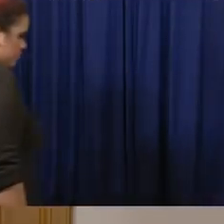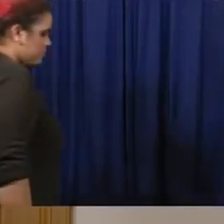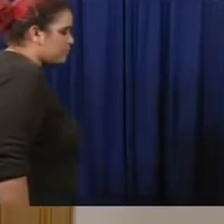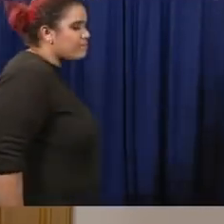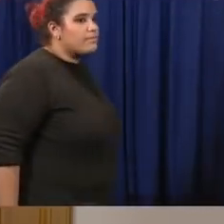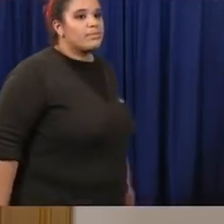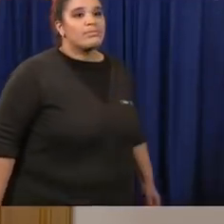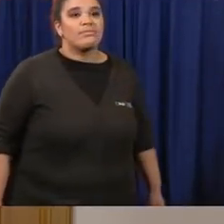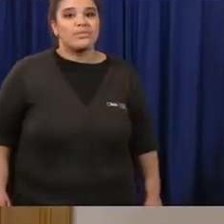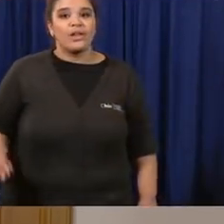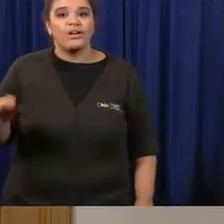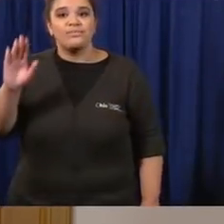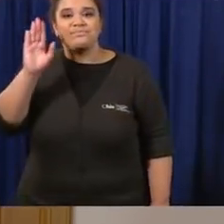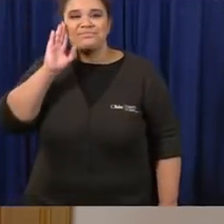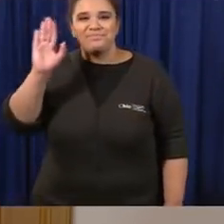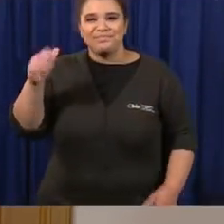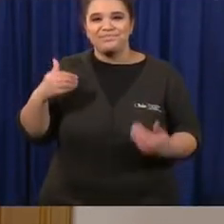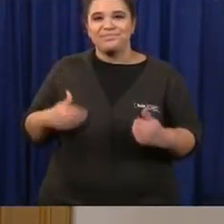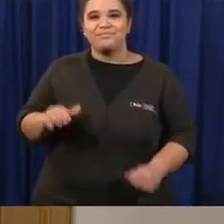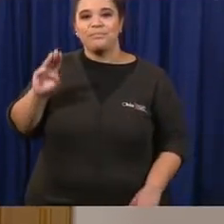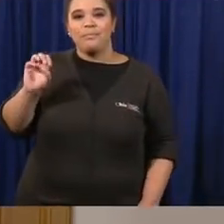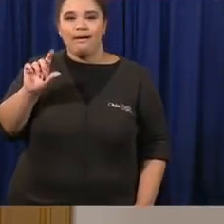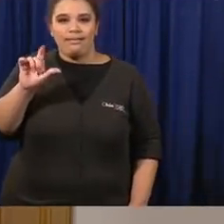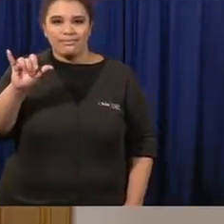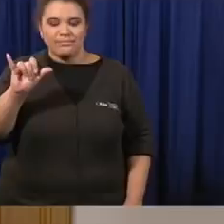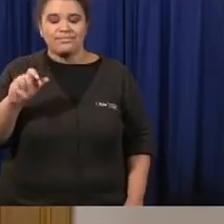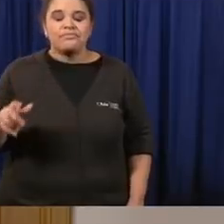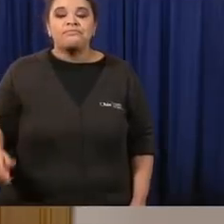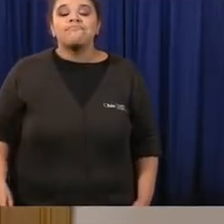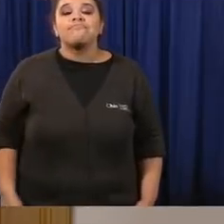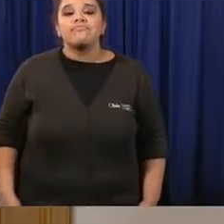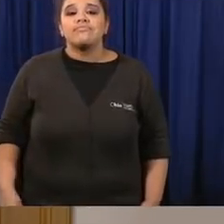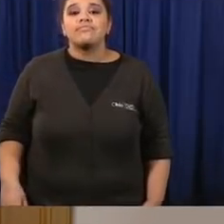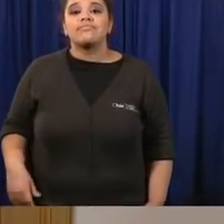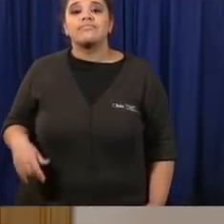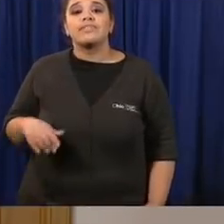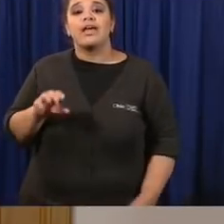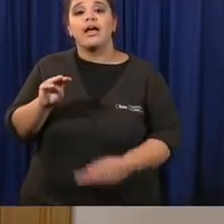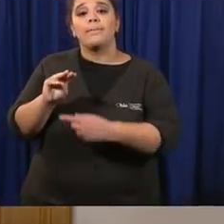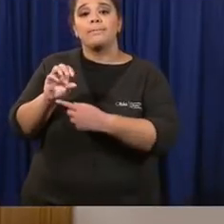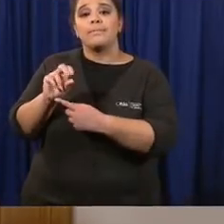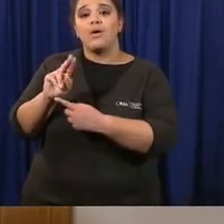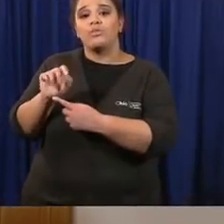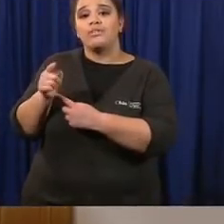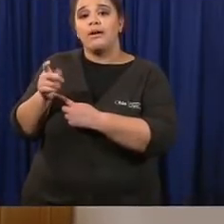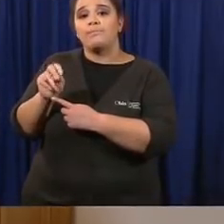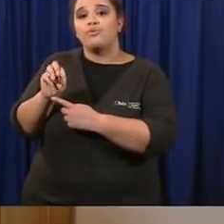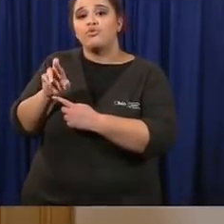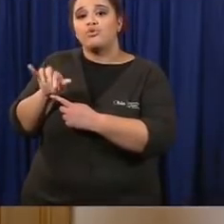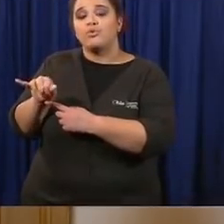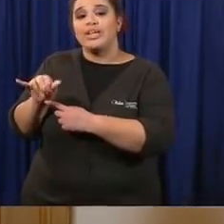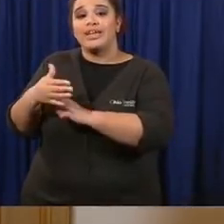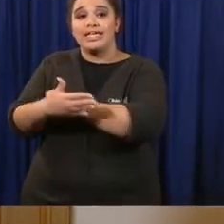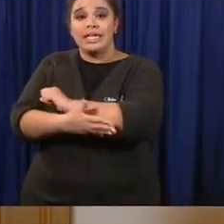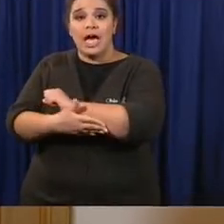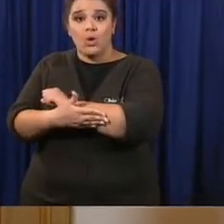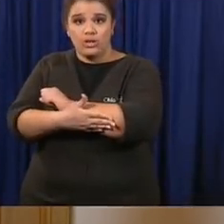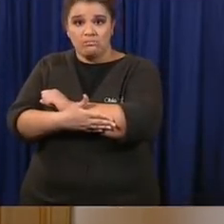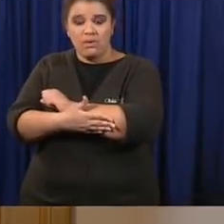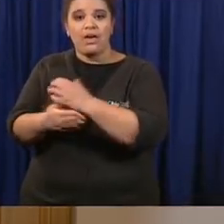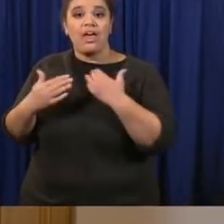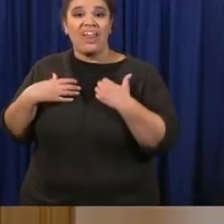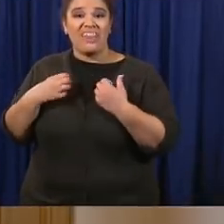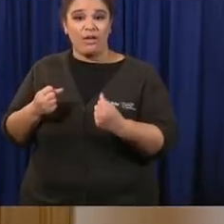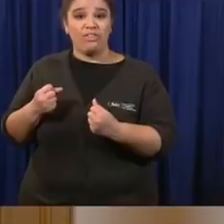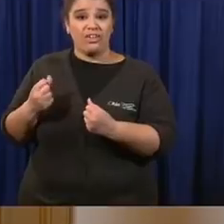Hi there, Molly Koick with WHIO. Our health commissioner in Montgomery County just said that parades need to